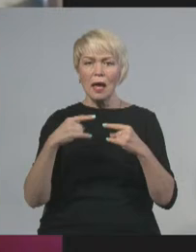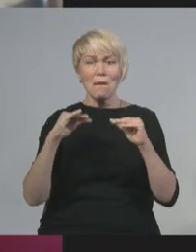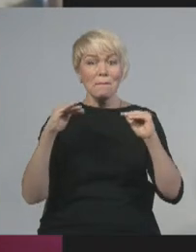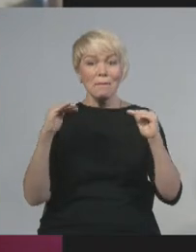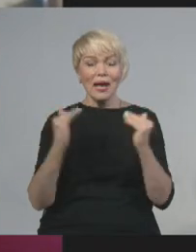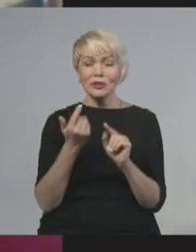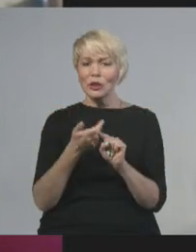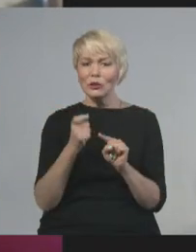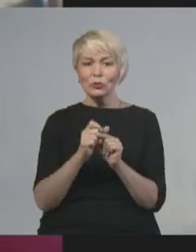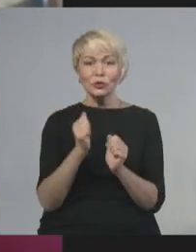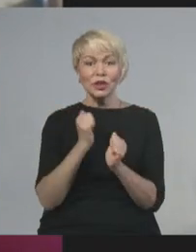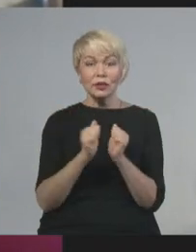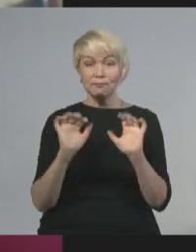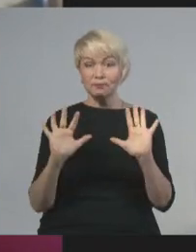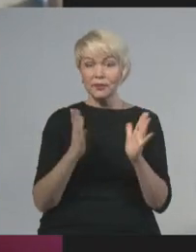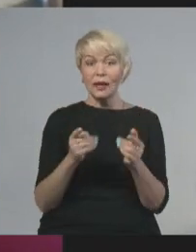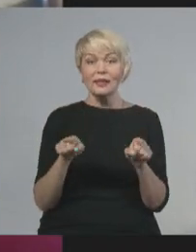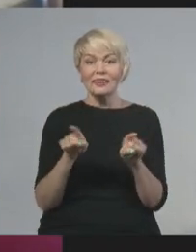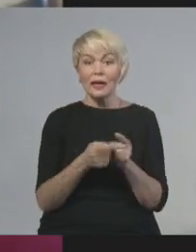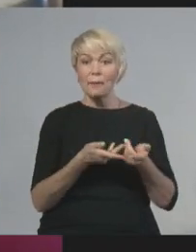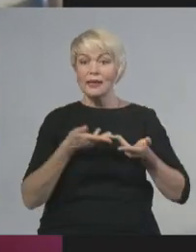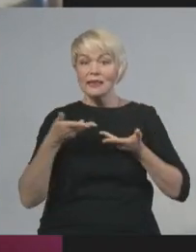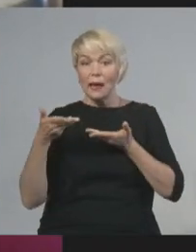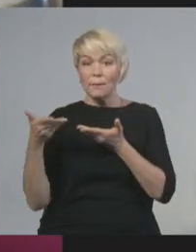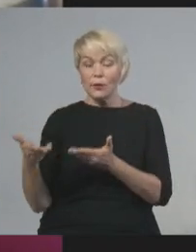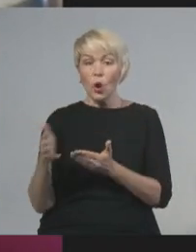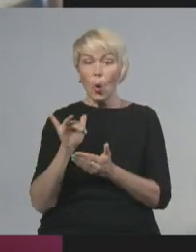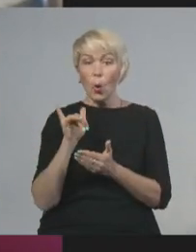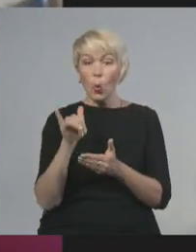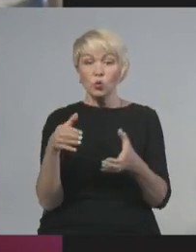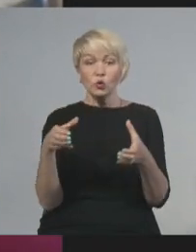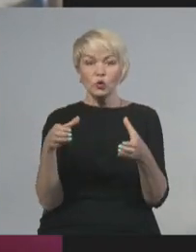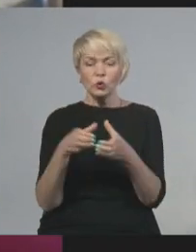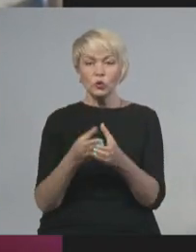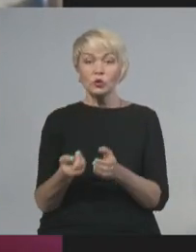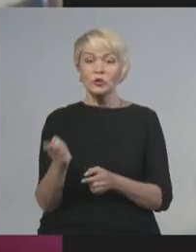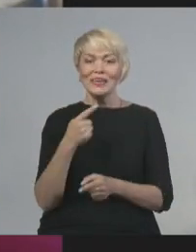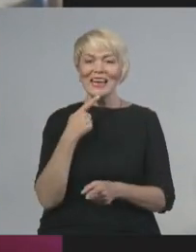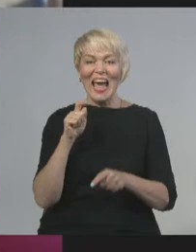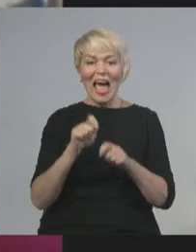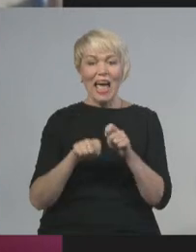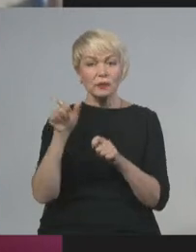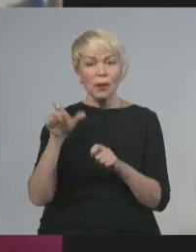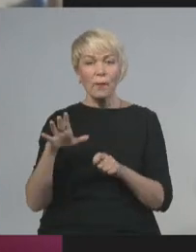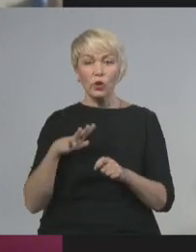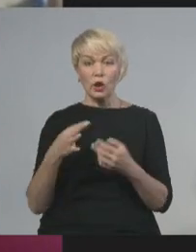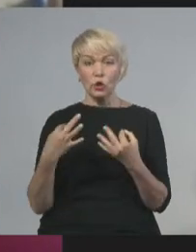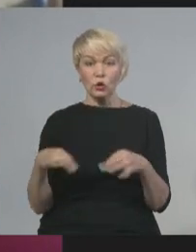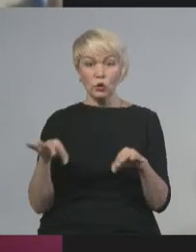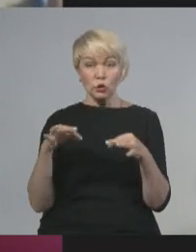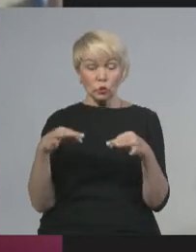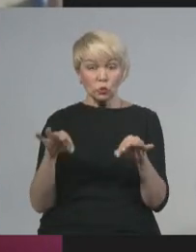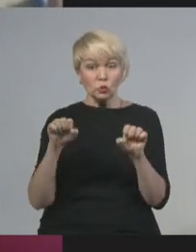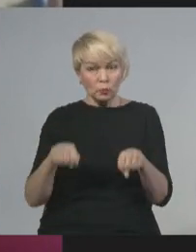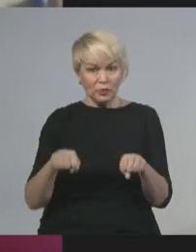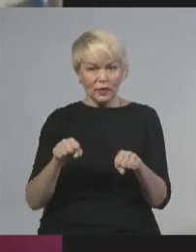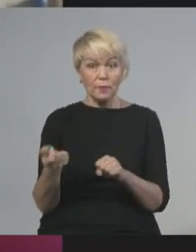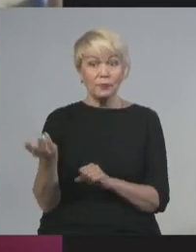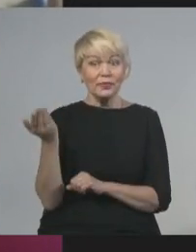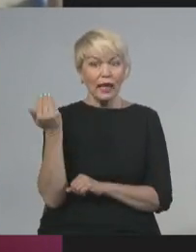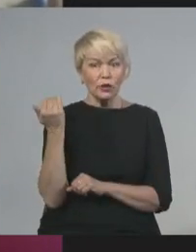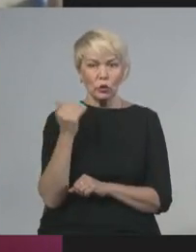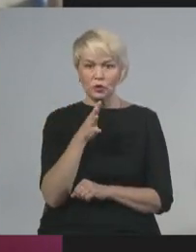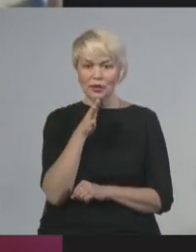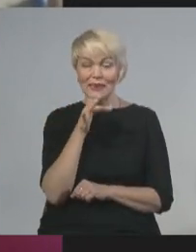studio and uh and you know journalists work under pressure they have lists though so they like these kind of guys